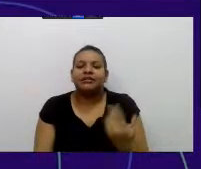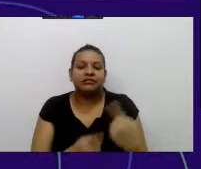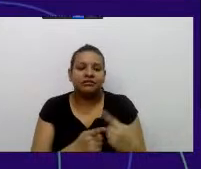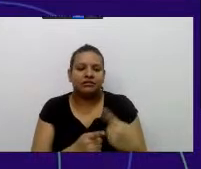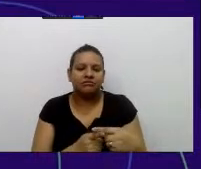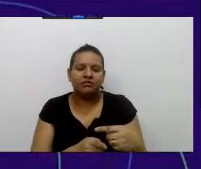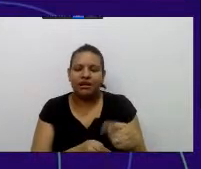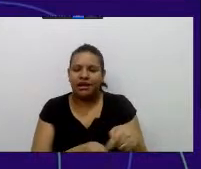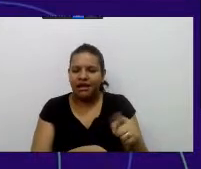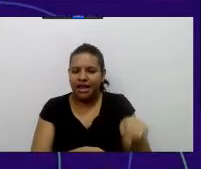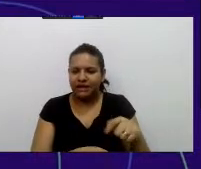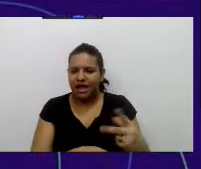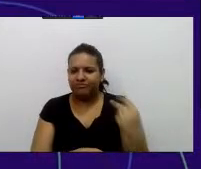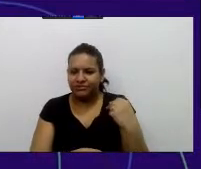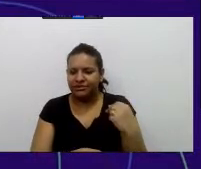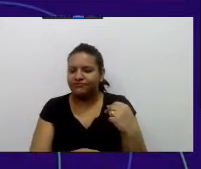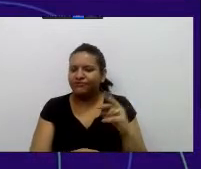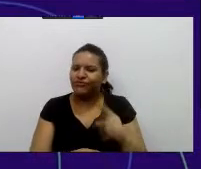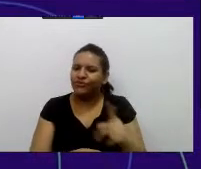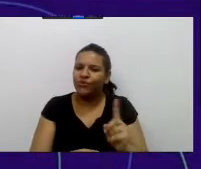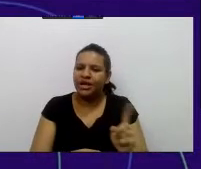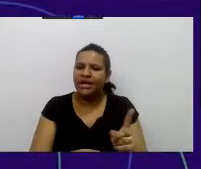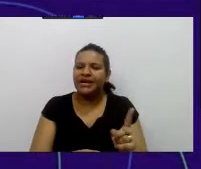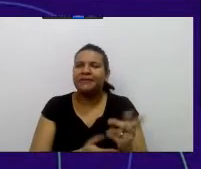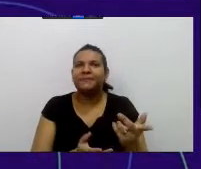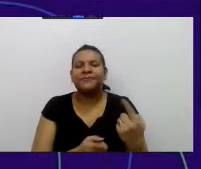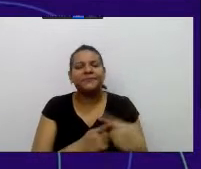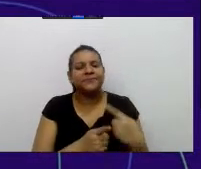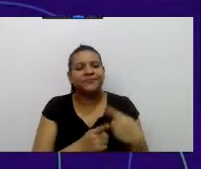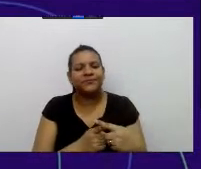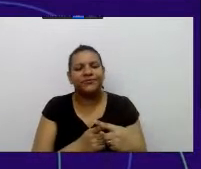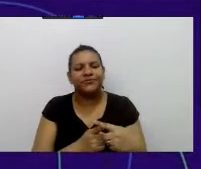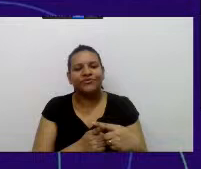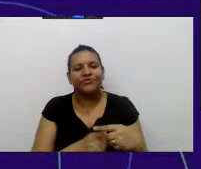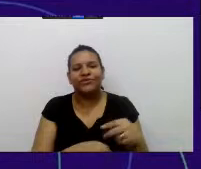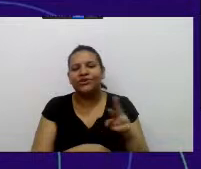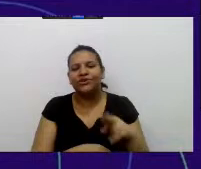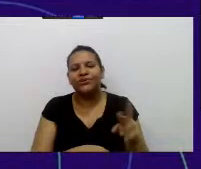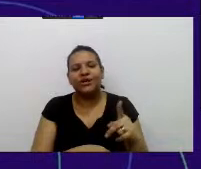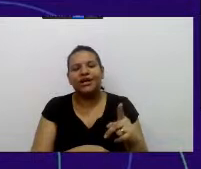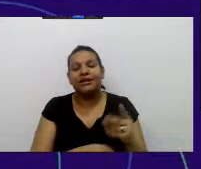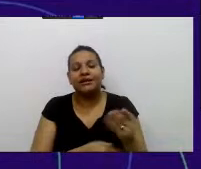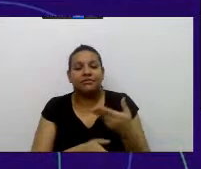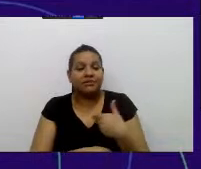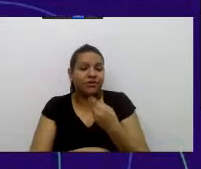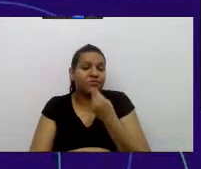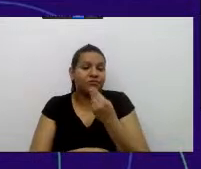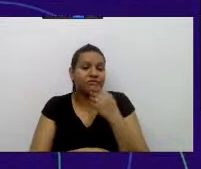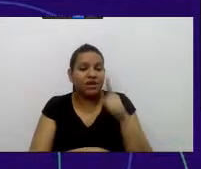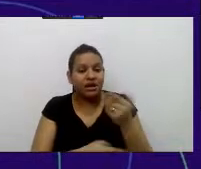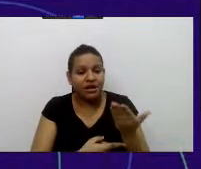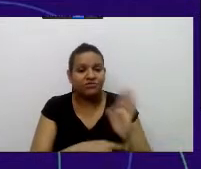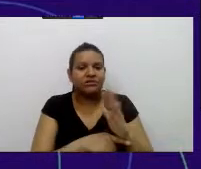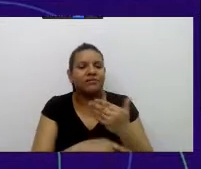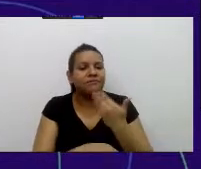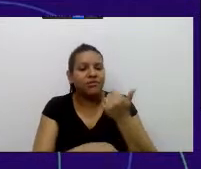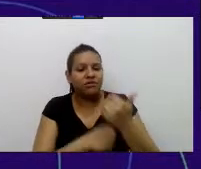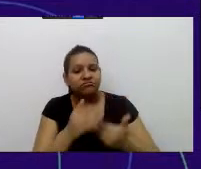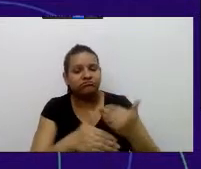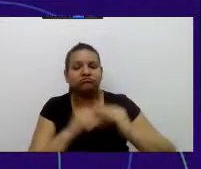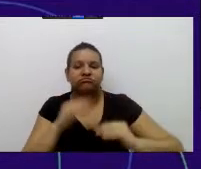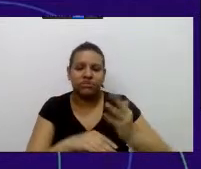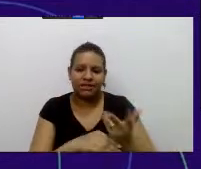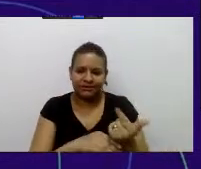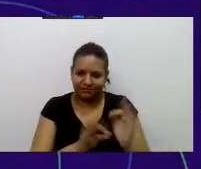they were not giving me the opportunity to help them improve and develop their skills. Okay, and I think that's